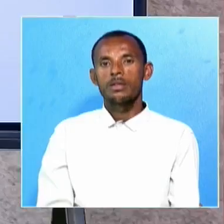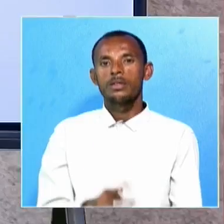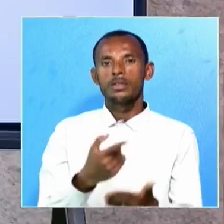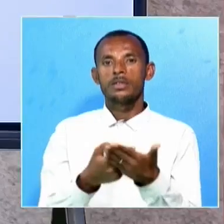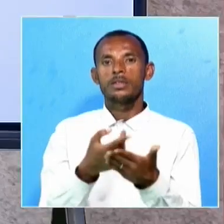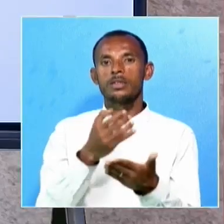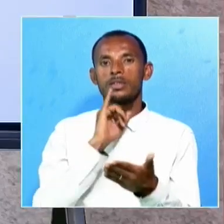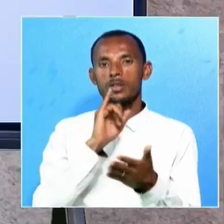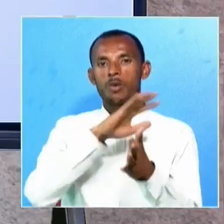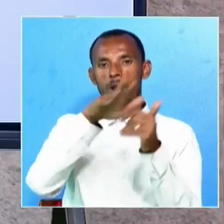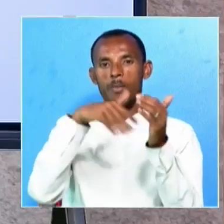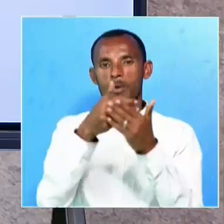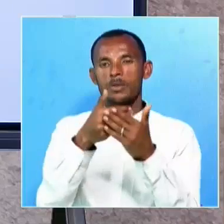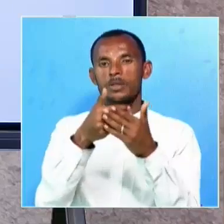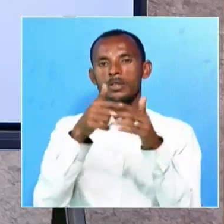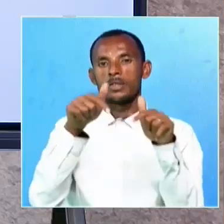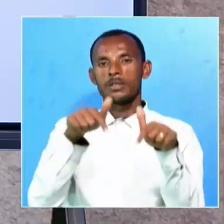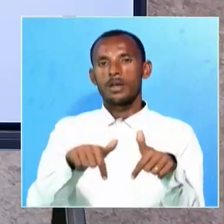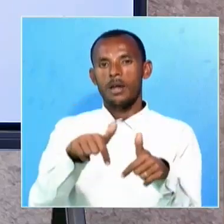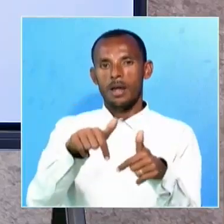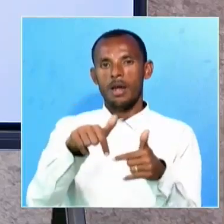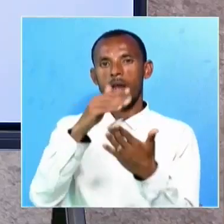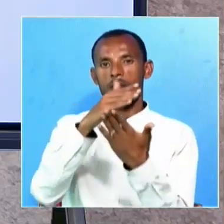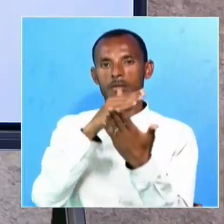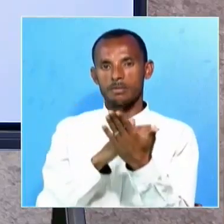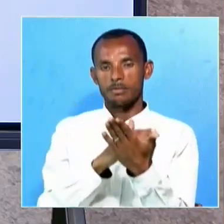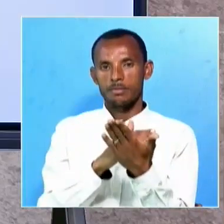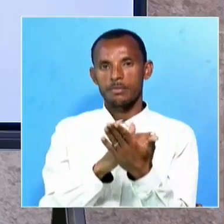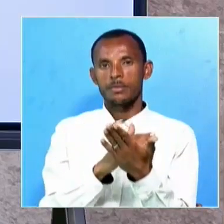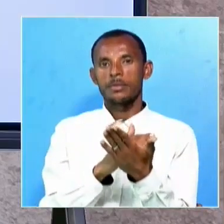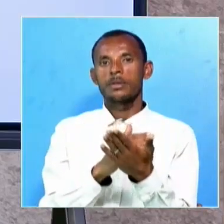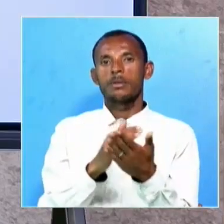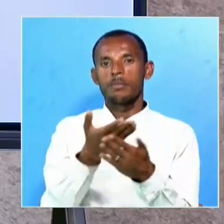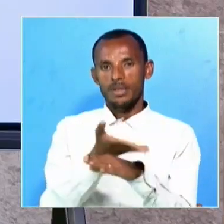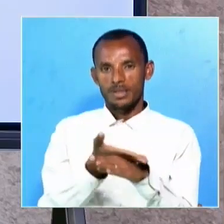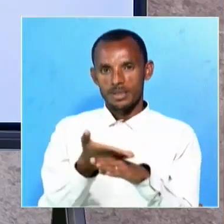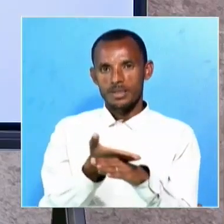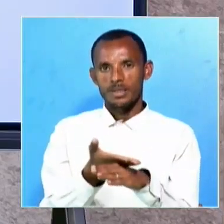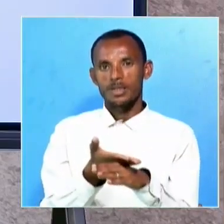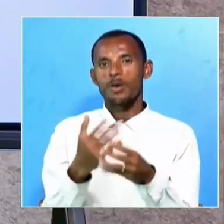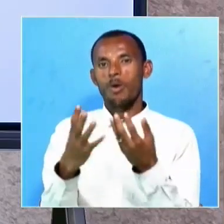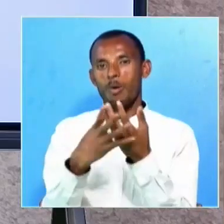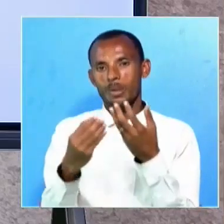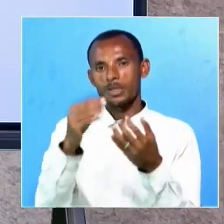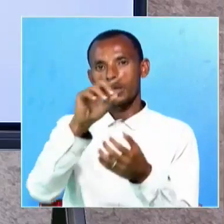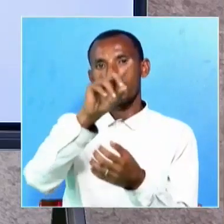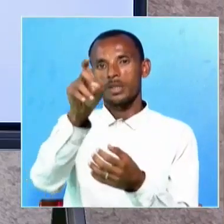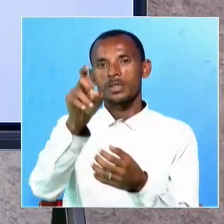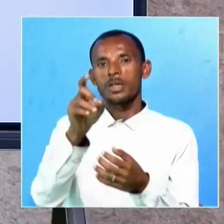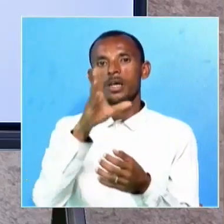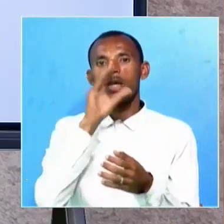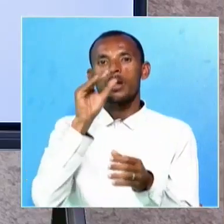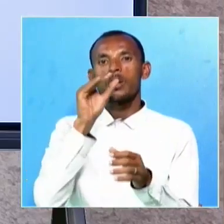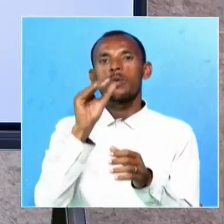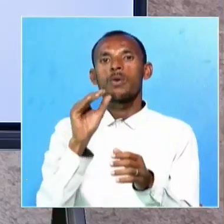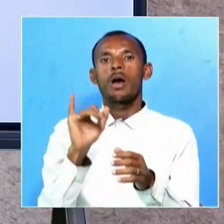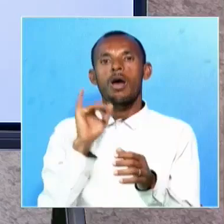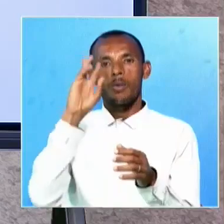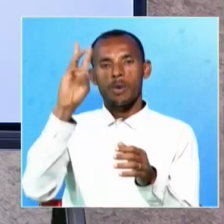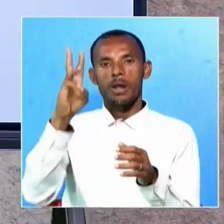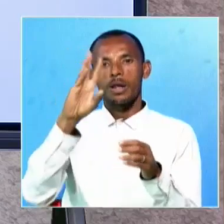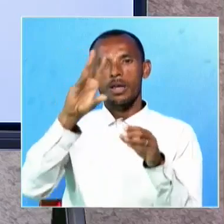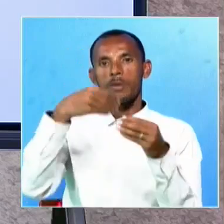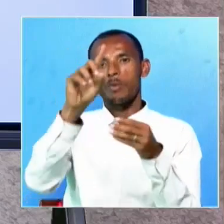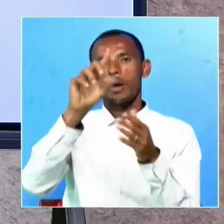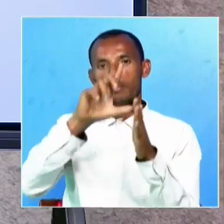it. This is all about today's lesson. Please copy the questions and I'll give you 1 minute and